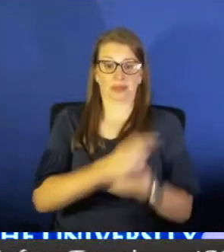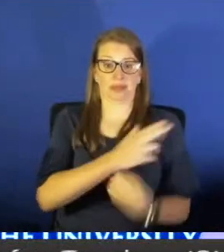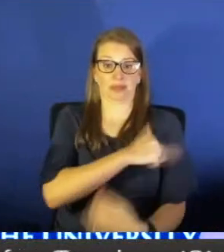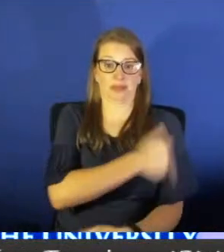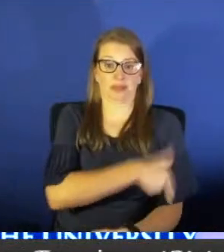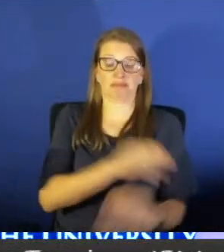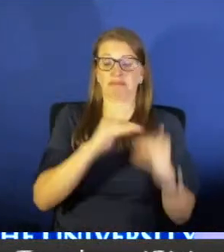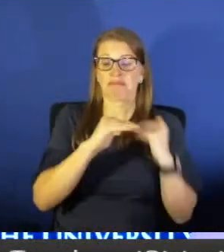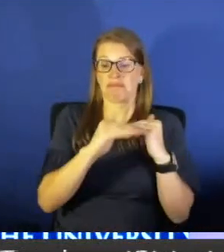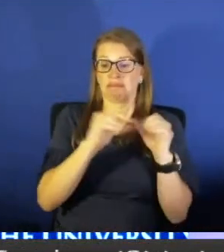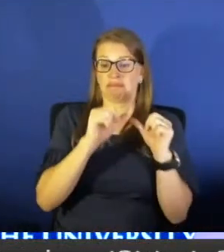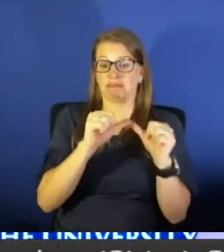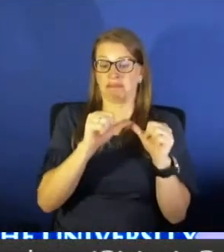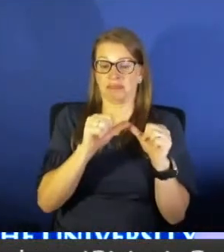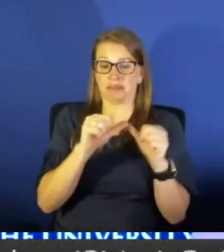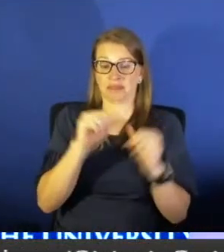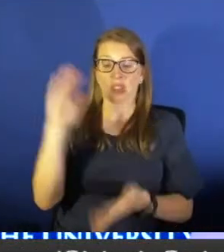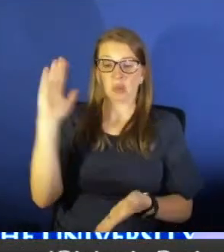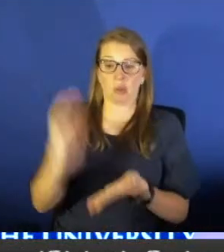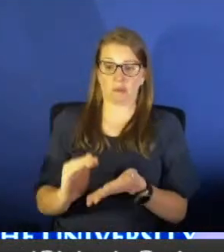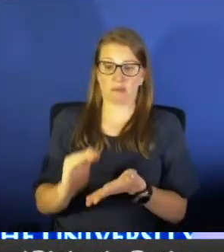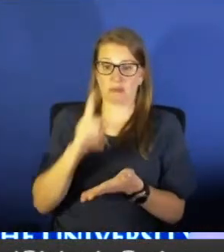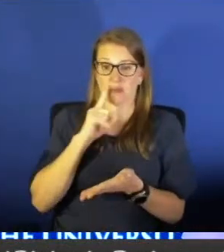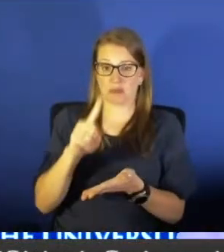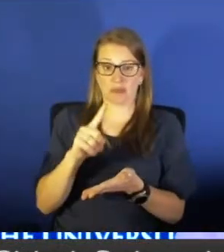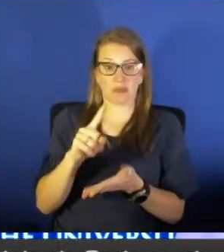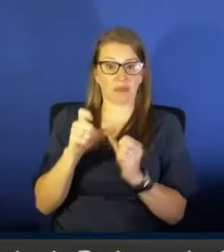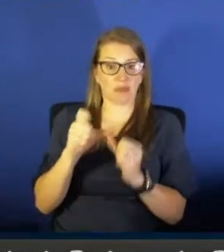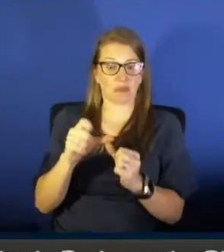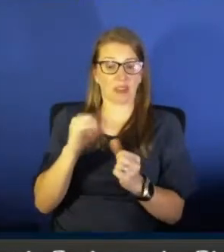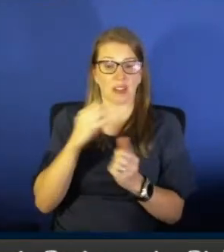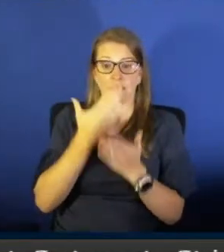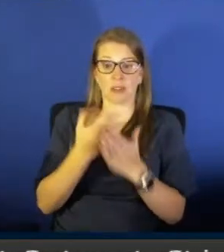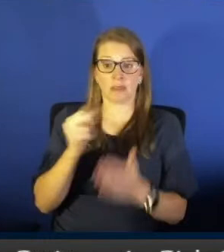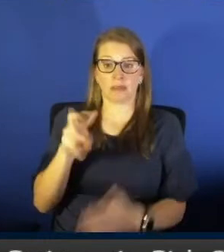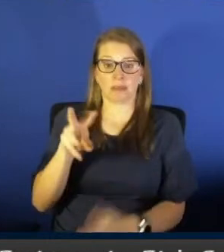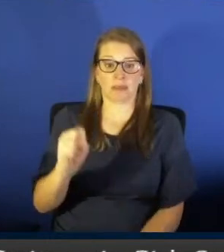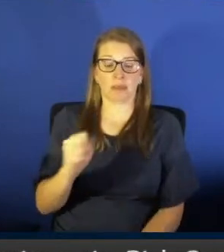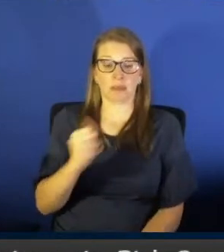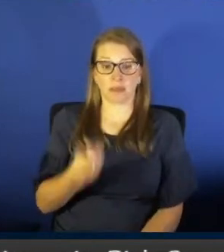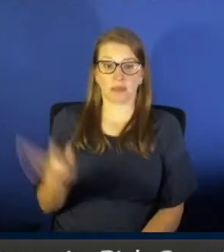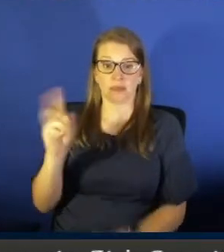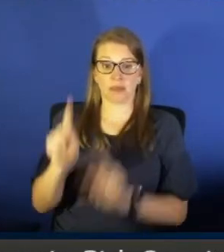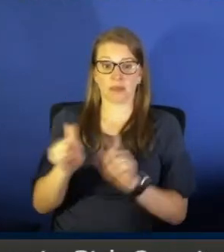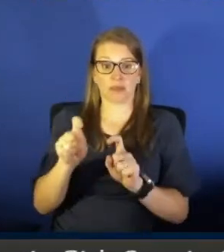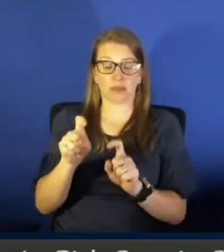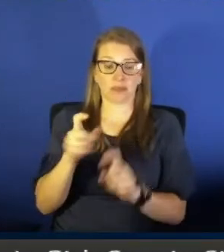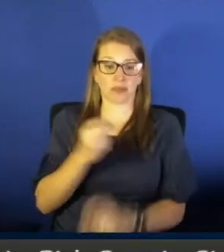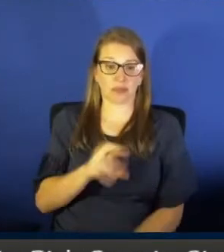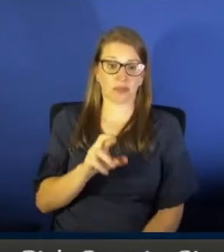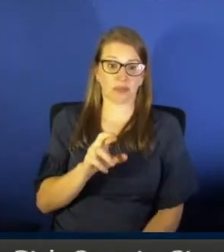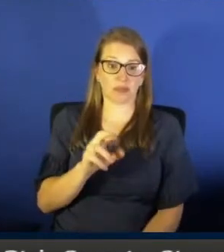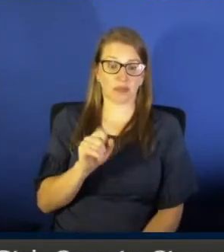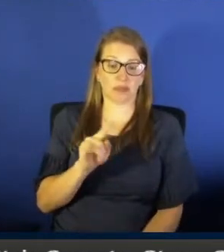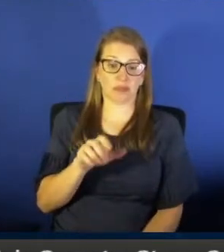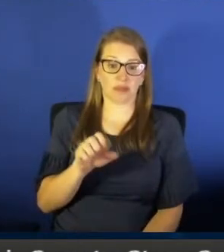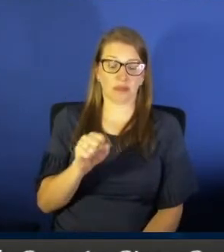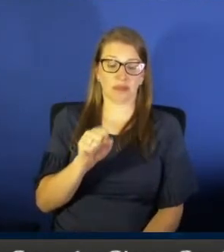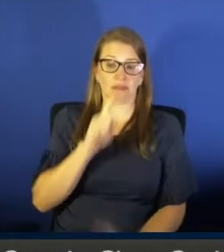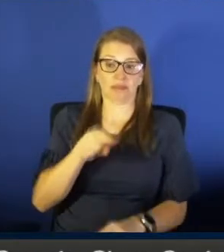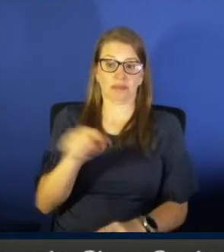steady, holding low. I think that's all continues to be good news. Couple questions about COVID. Of course, Dr. Seitz, jump in here on this